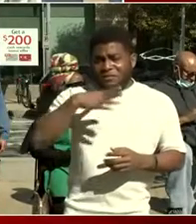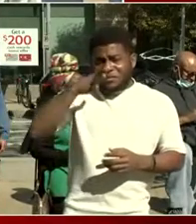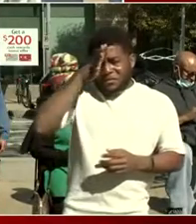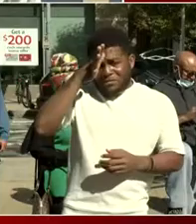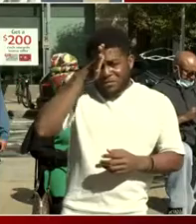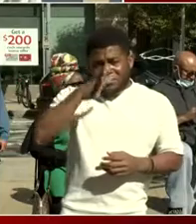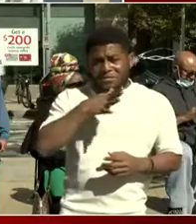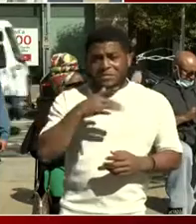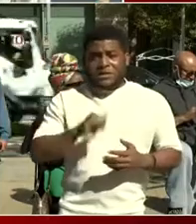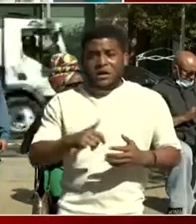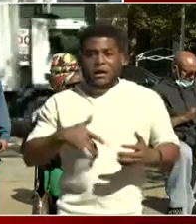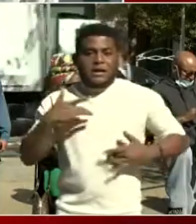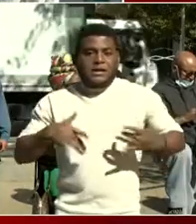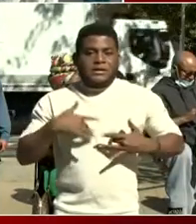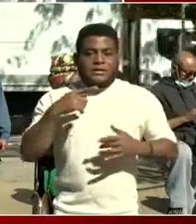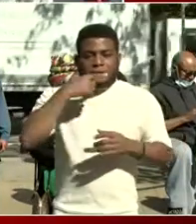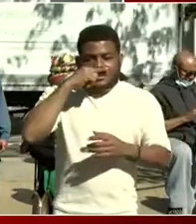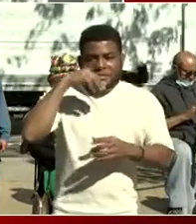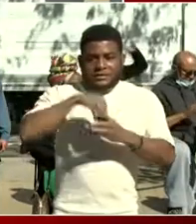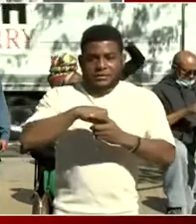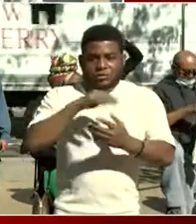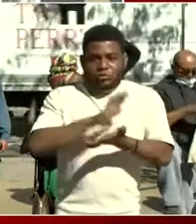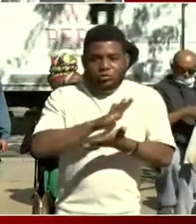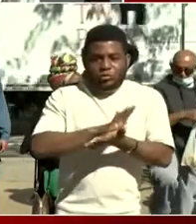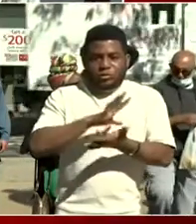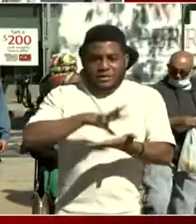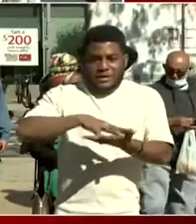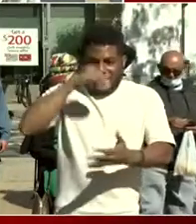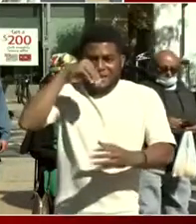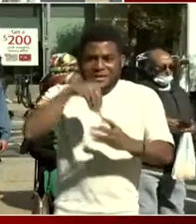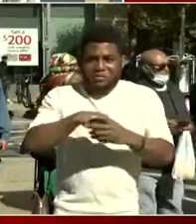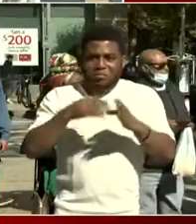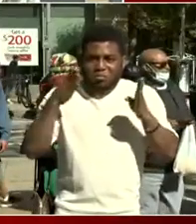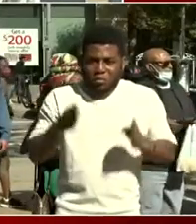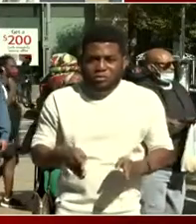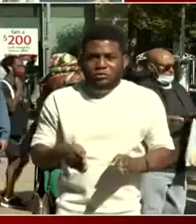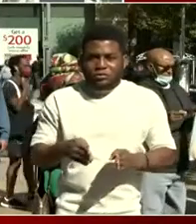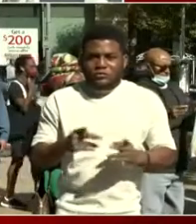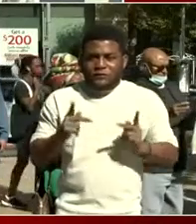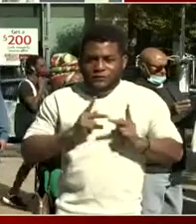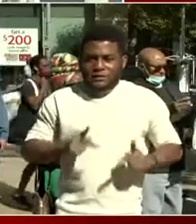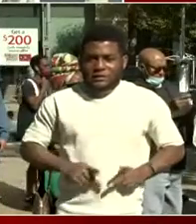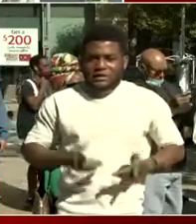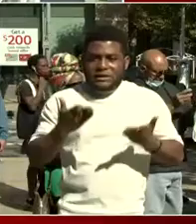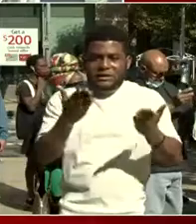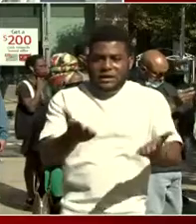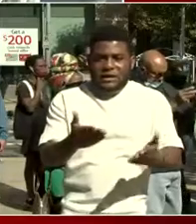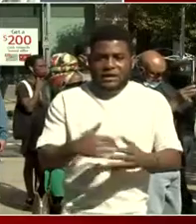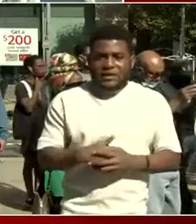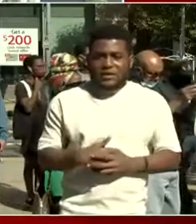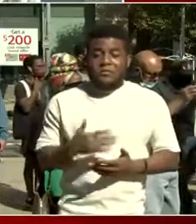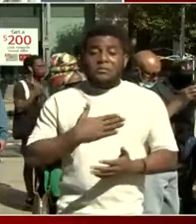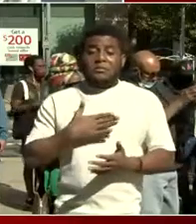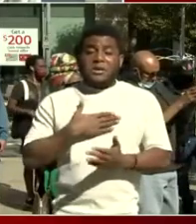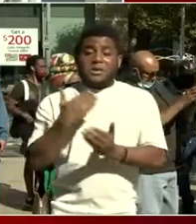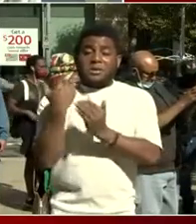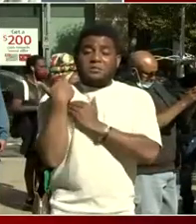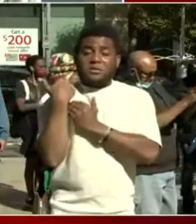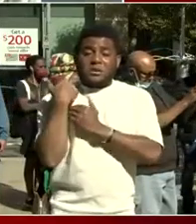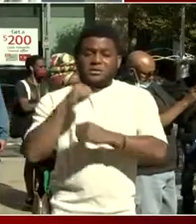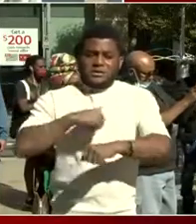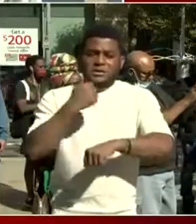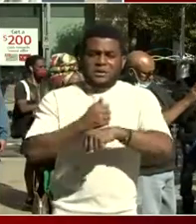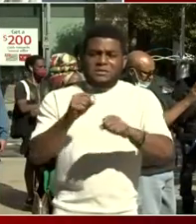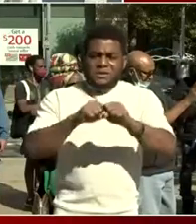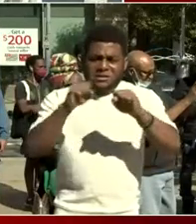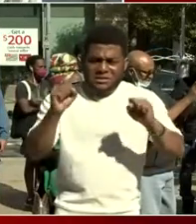are in school learning in person. And our responsibility as the government is to set up a system